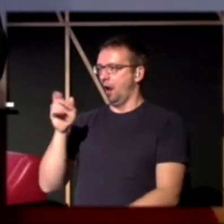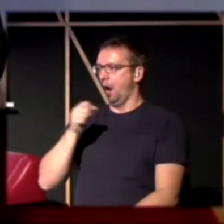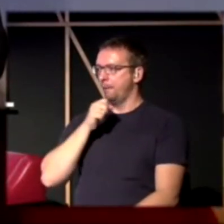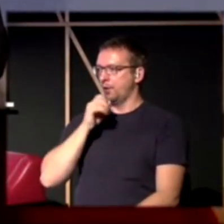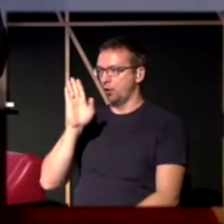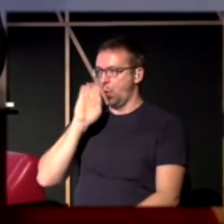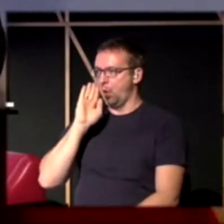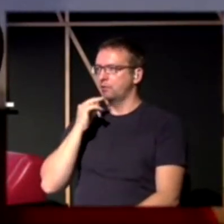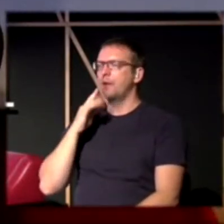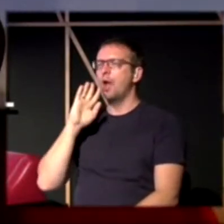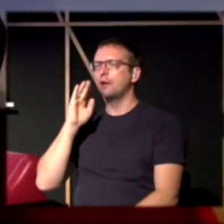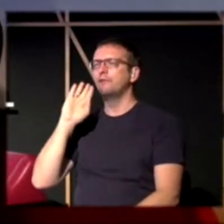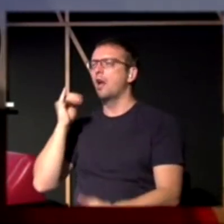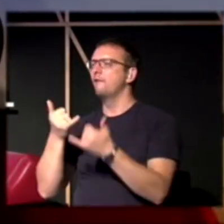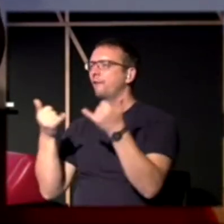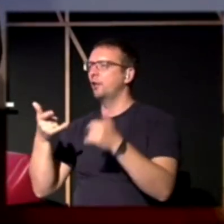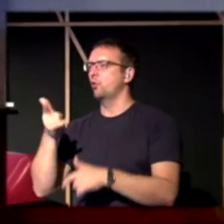So we can have the first audio.